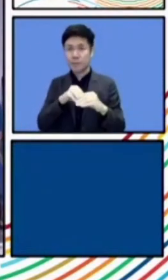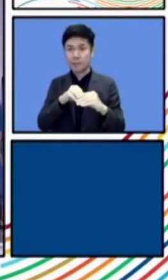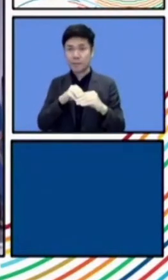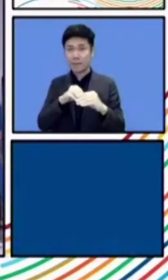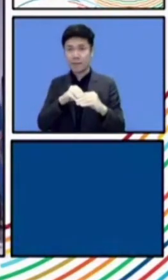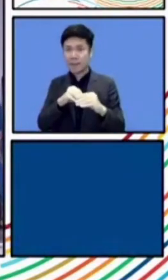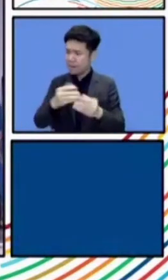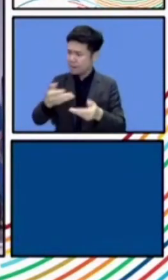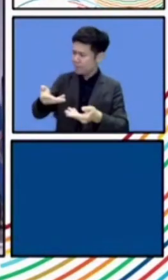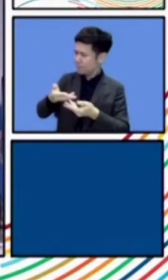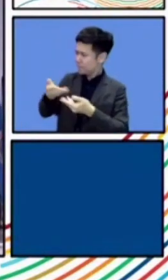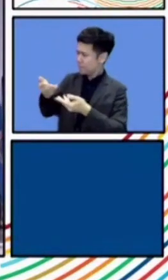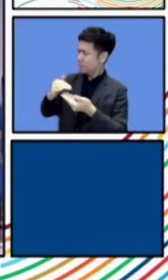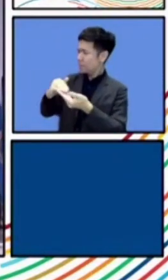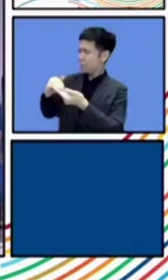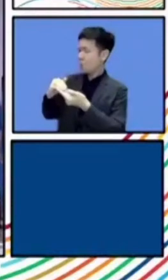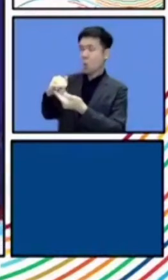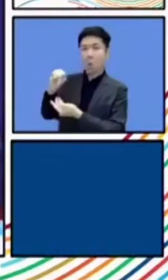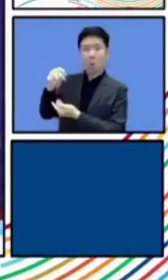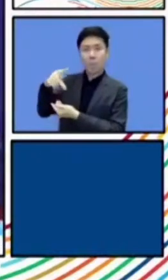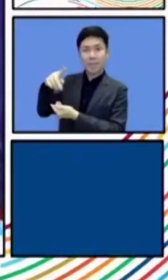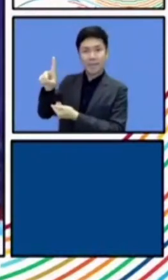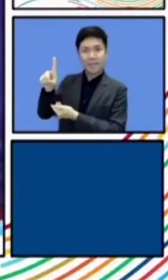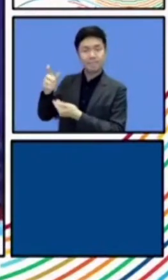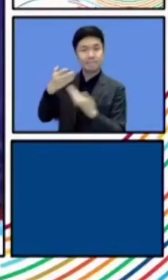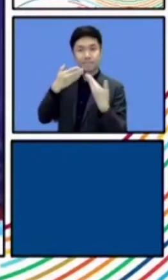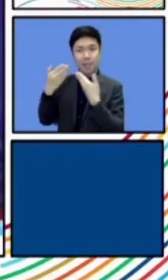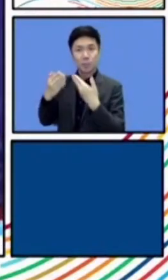is yours five minutes thank you madam moderator